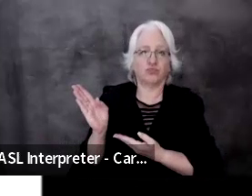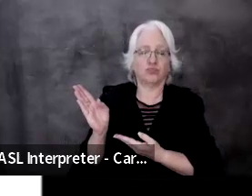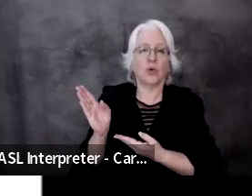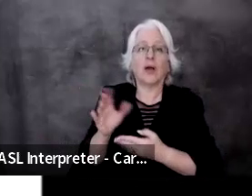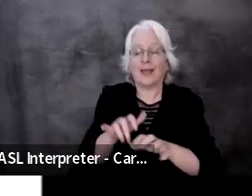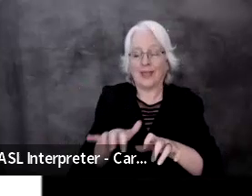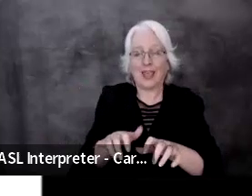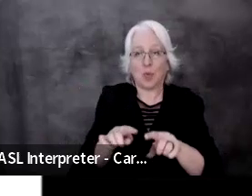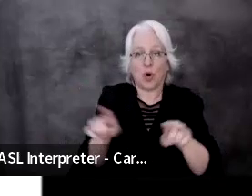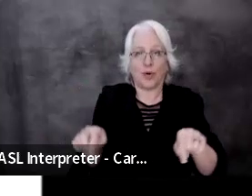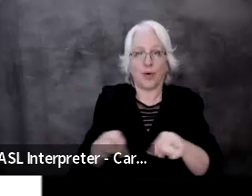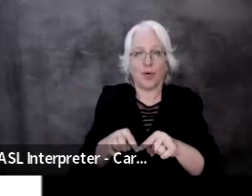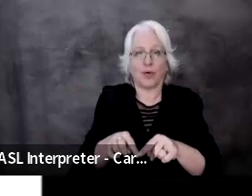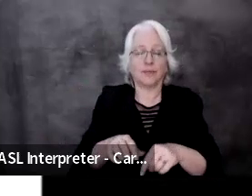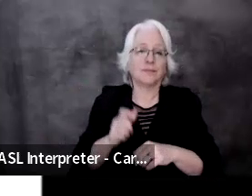navigate and communicate.